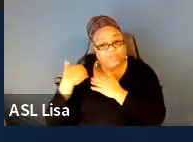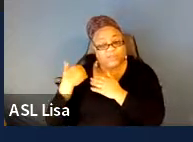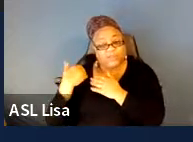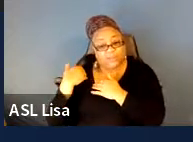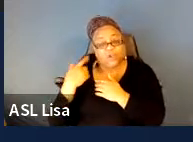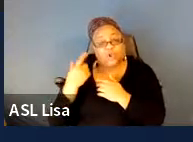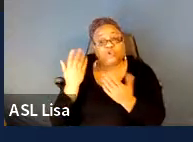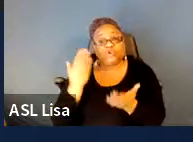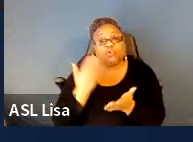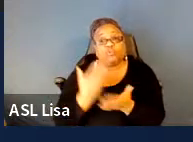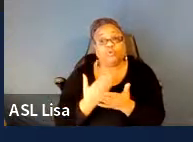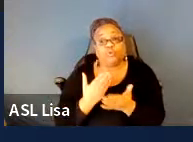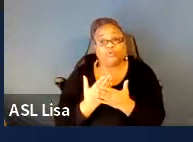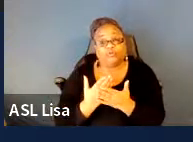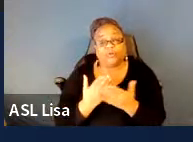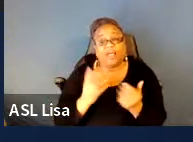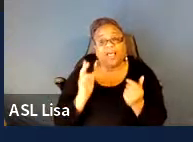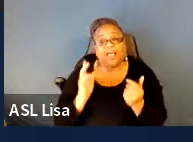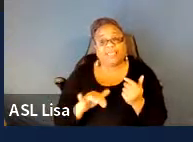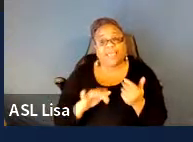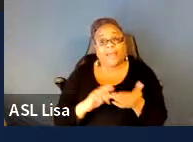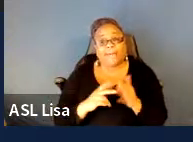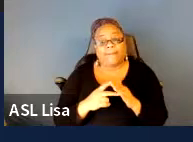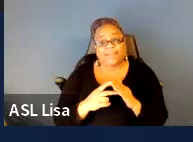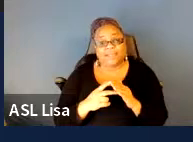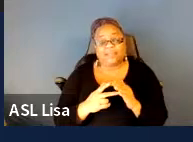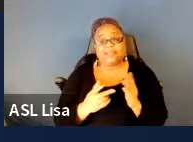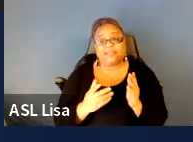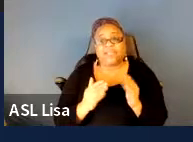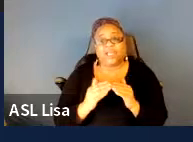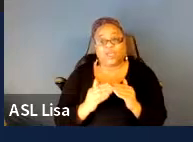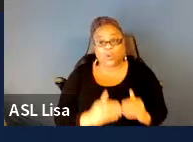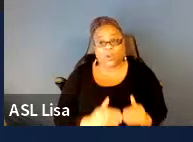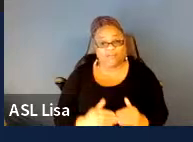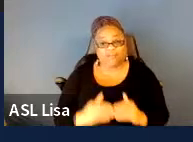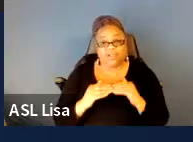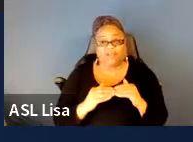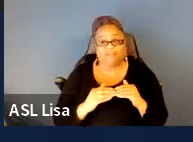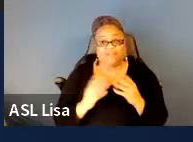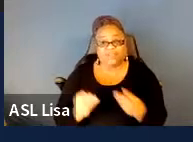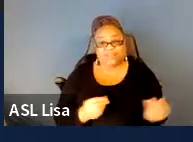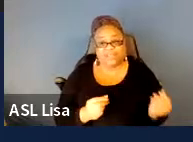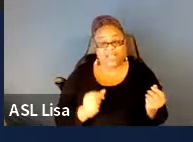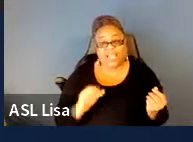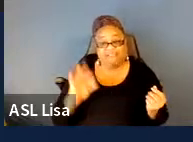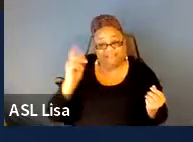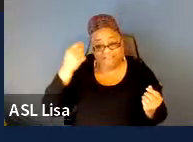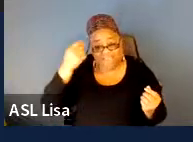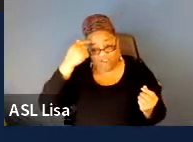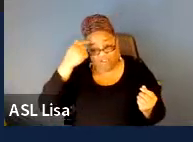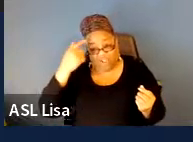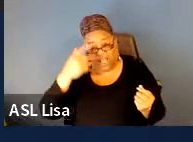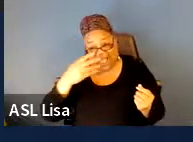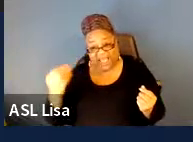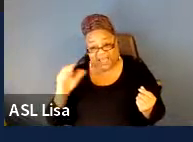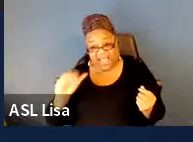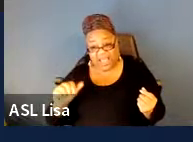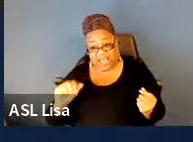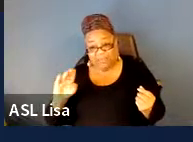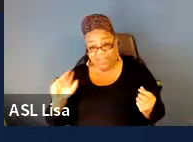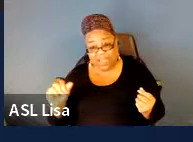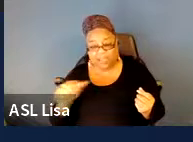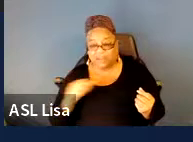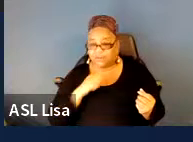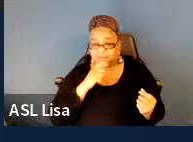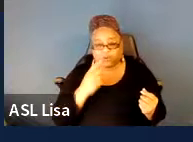facilitation for the ADA. But if this is federal and it's ABA, I just say don't use it, because you're going to need